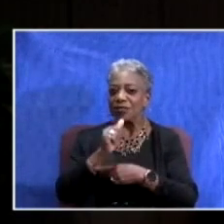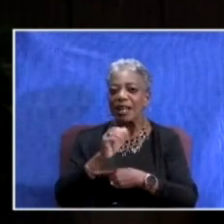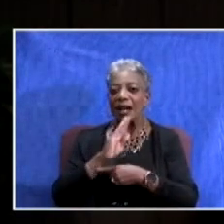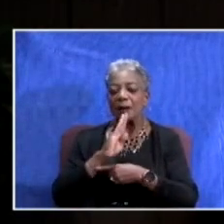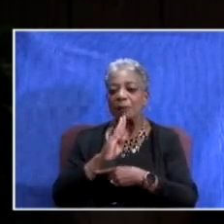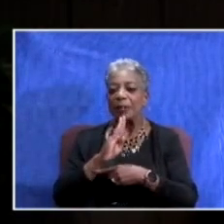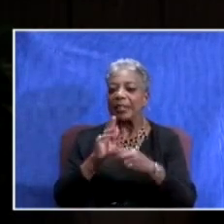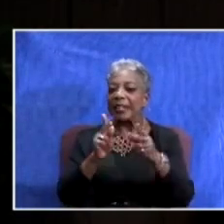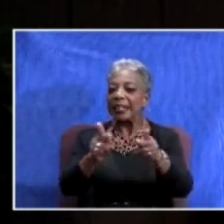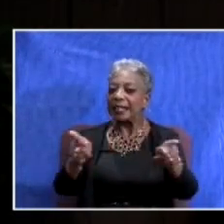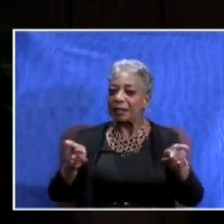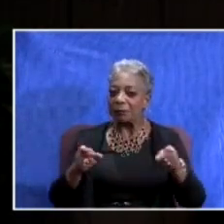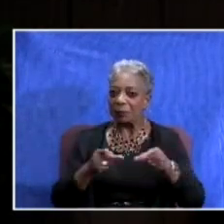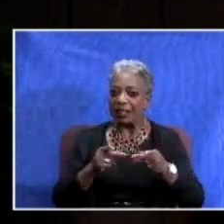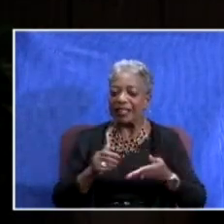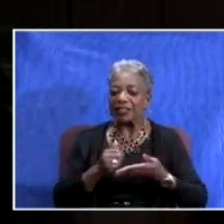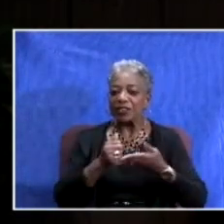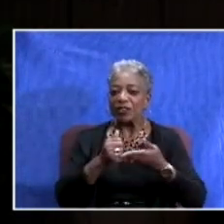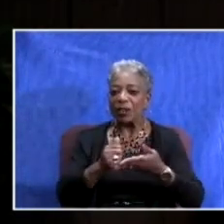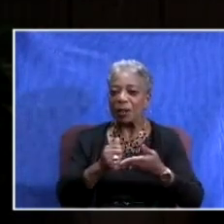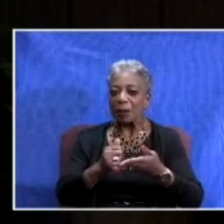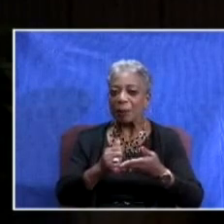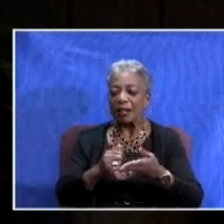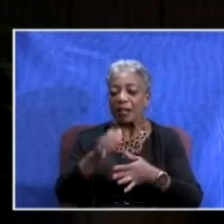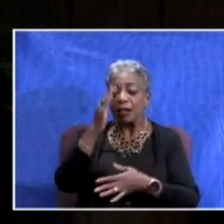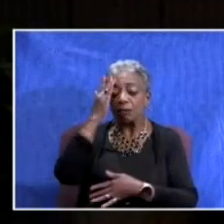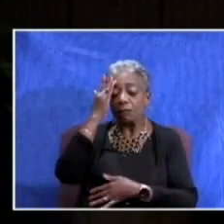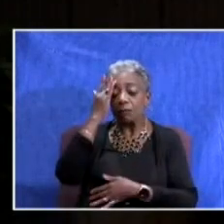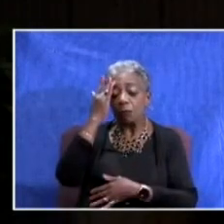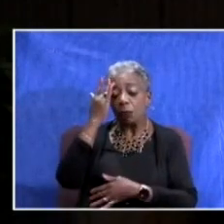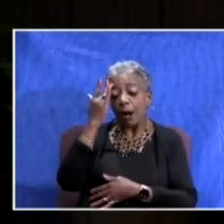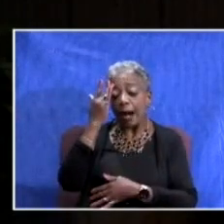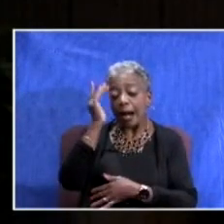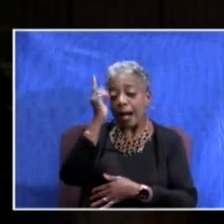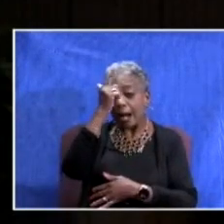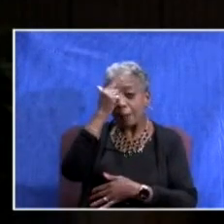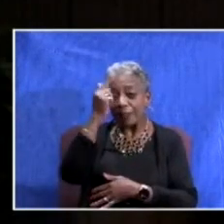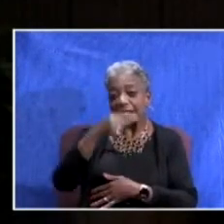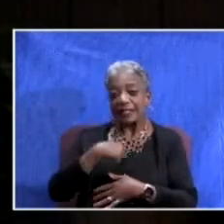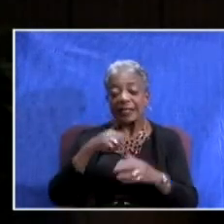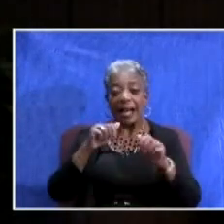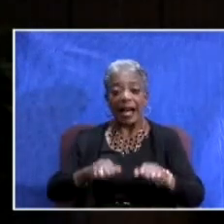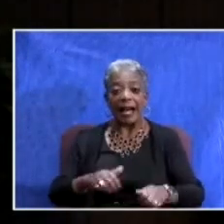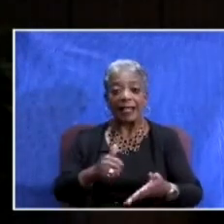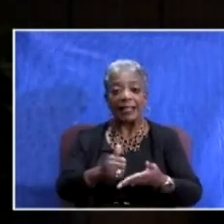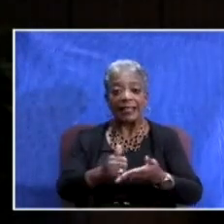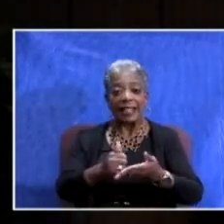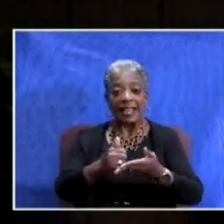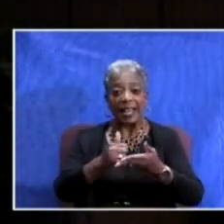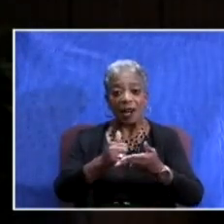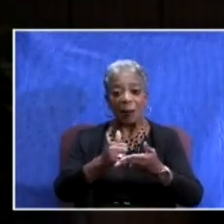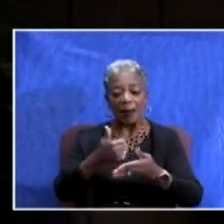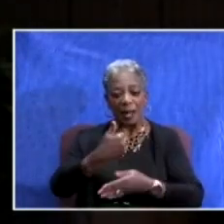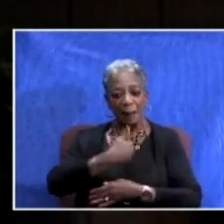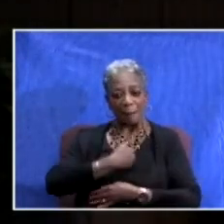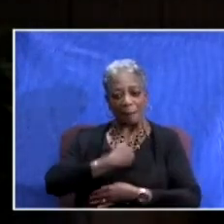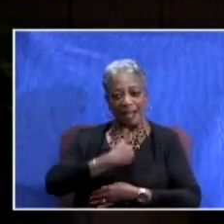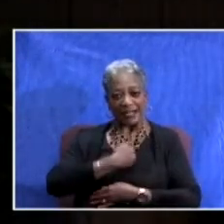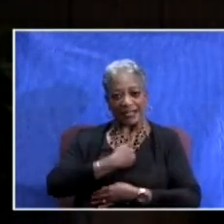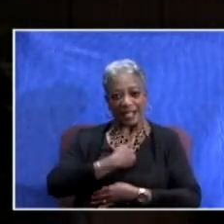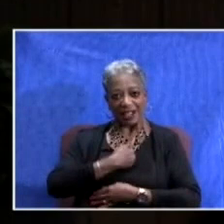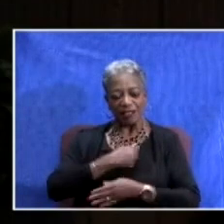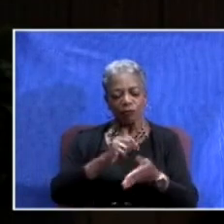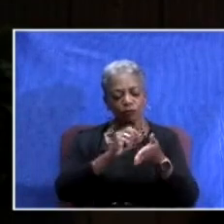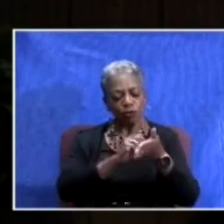because I'm now able to help myself. See, justice, fill in the blank. Here's what justice is.